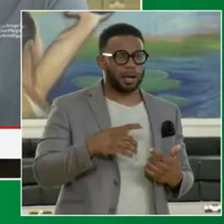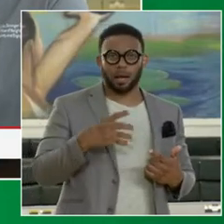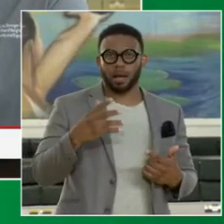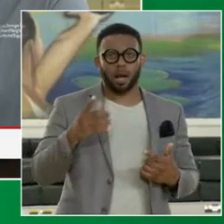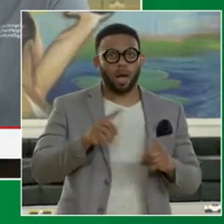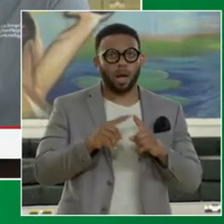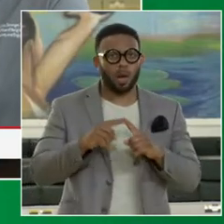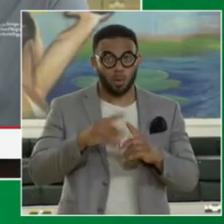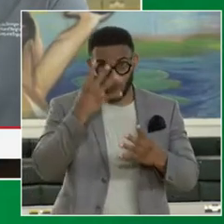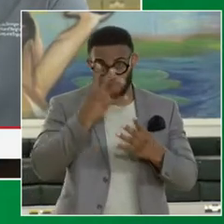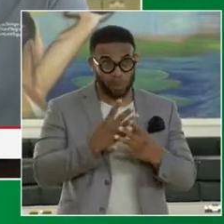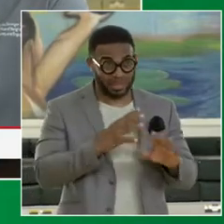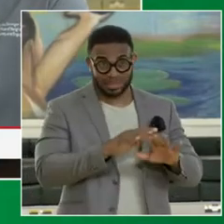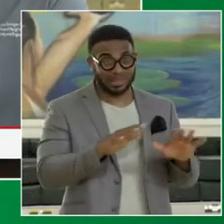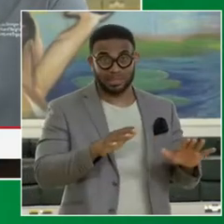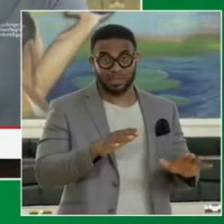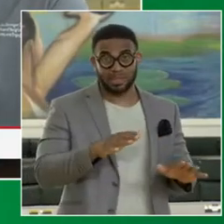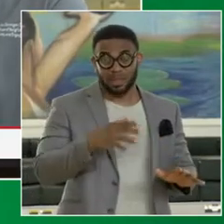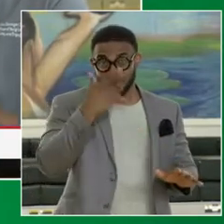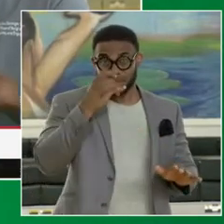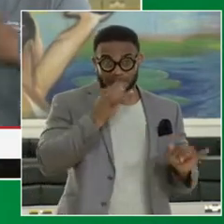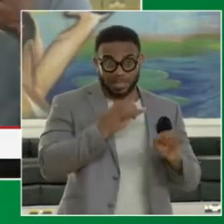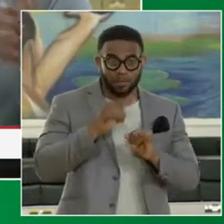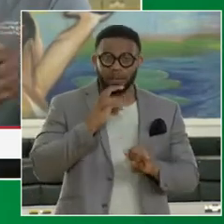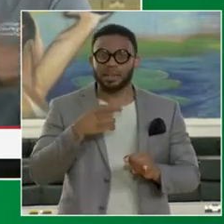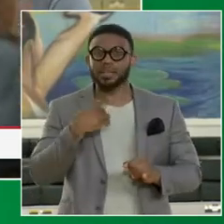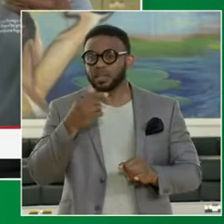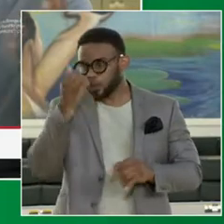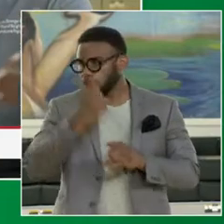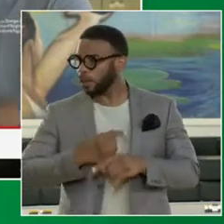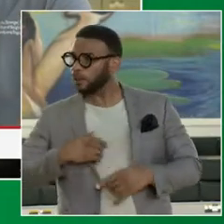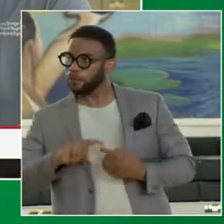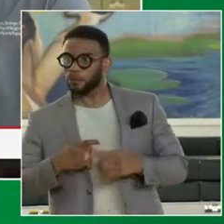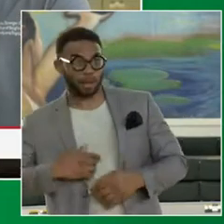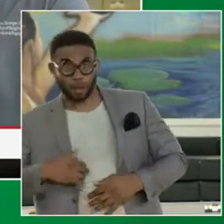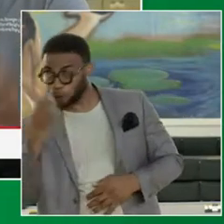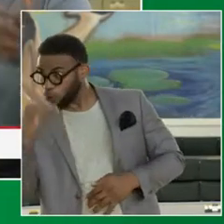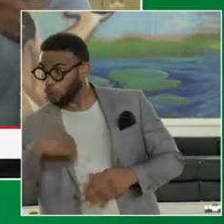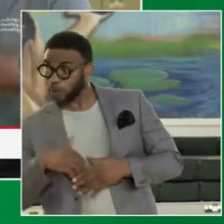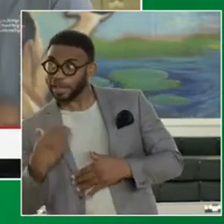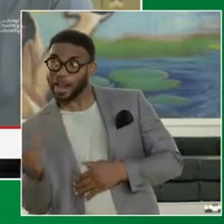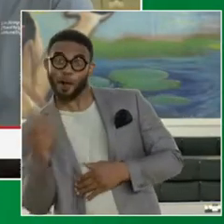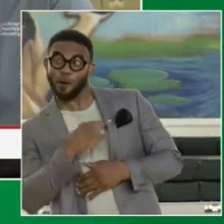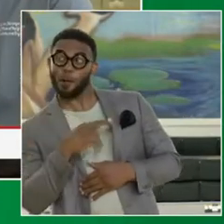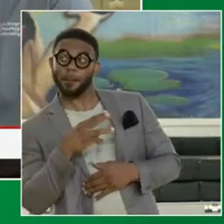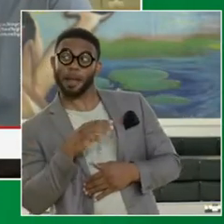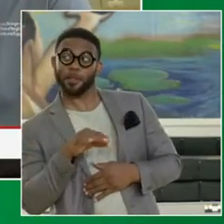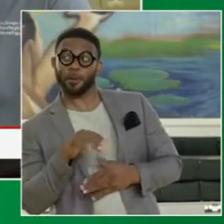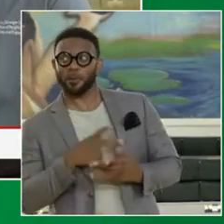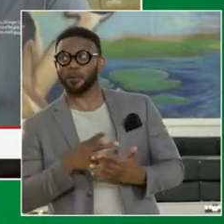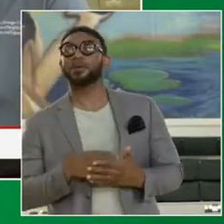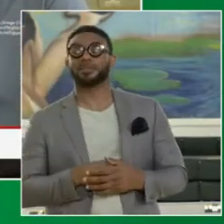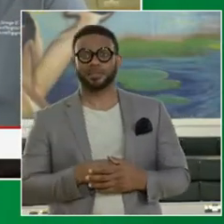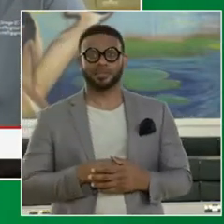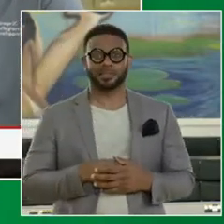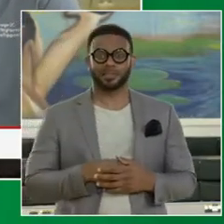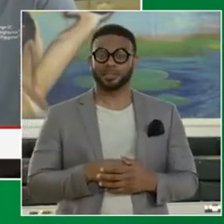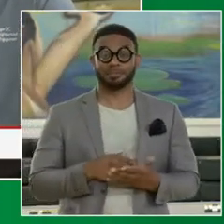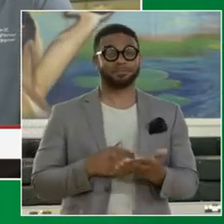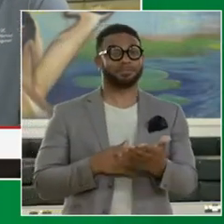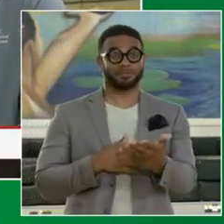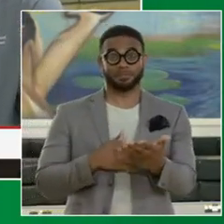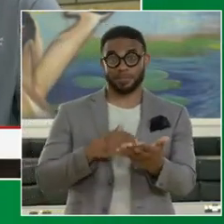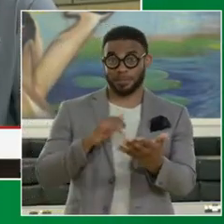and also the prisons because individuals are telling their brothers, their friends, man, when you get out, come to the Pathways program. And so I think